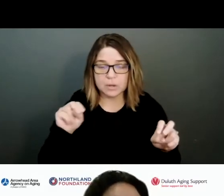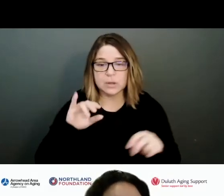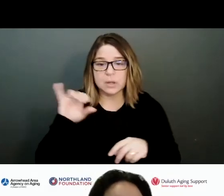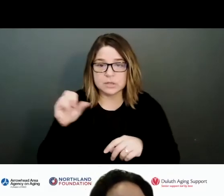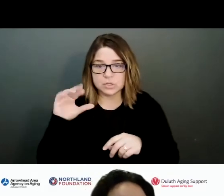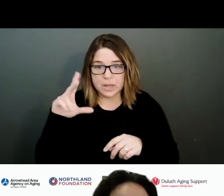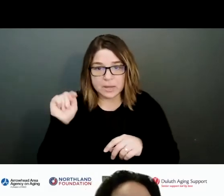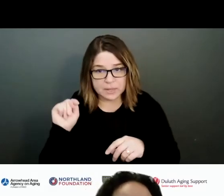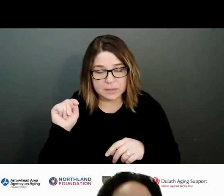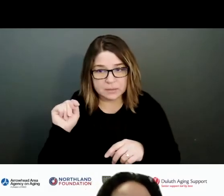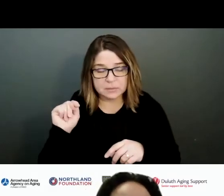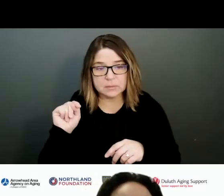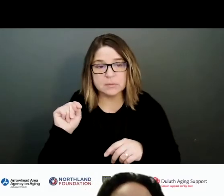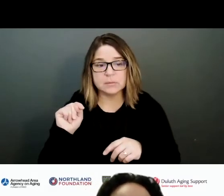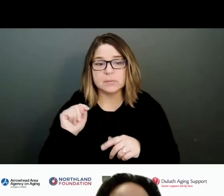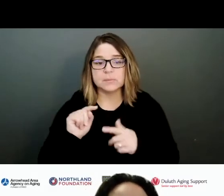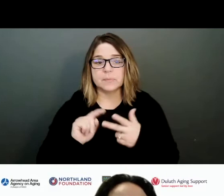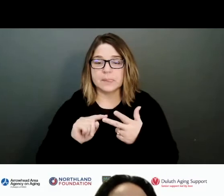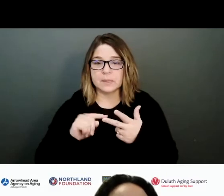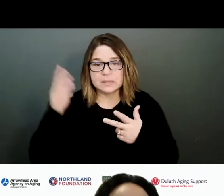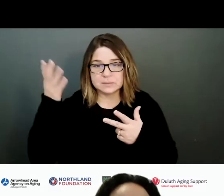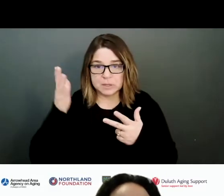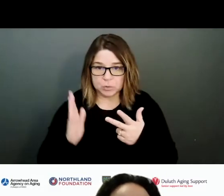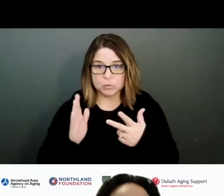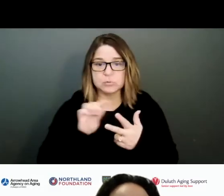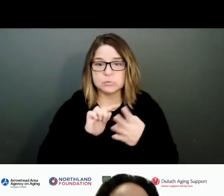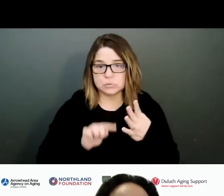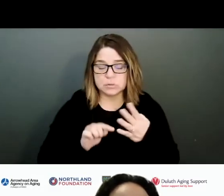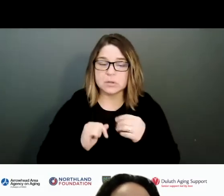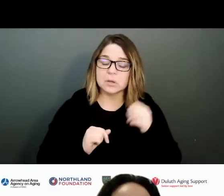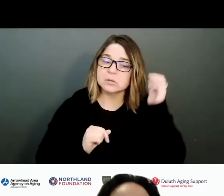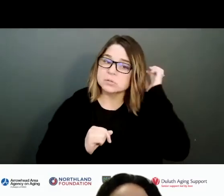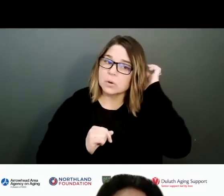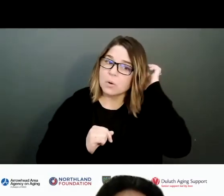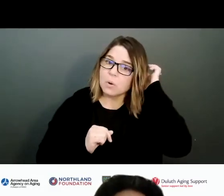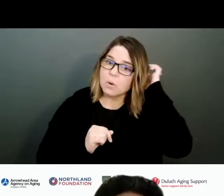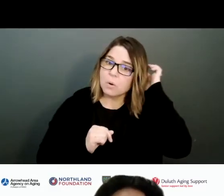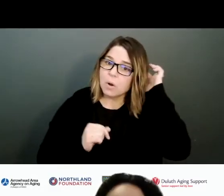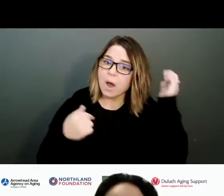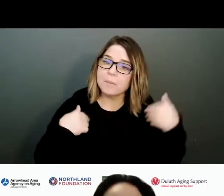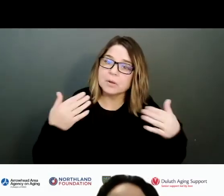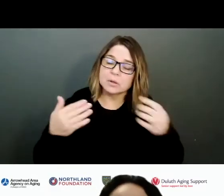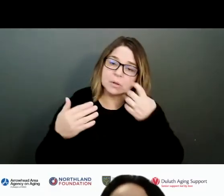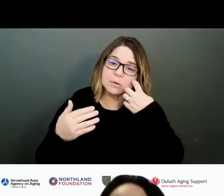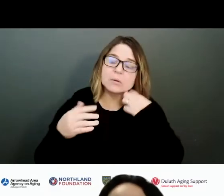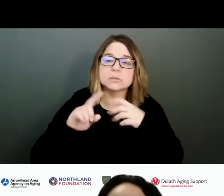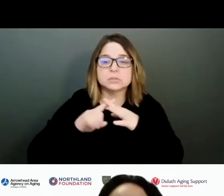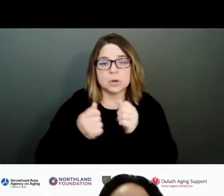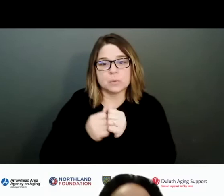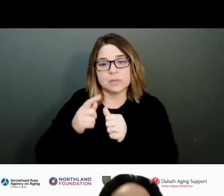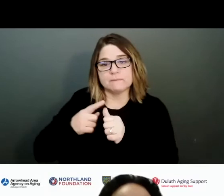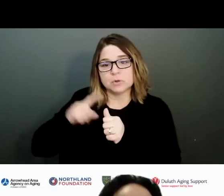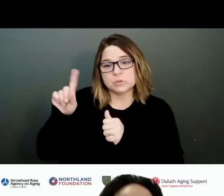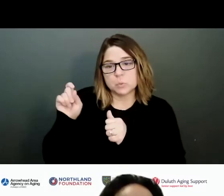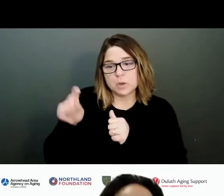and our speakers. So I'm going to go ahead and start with the first question that we have